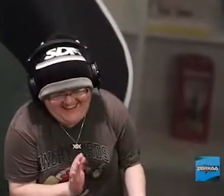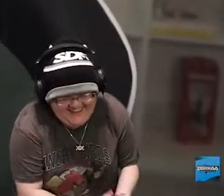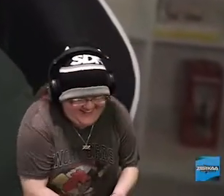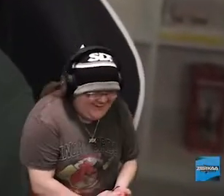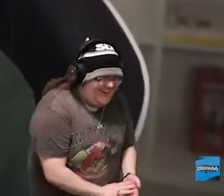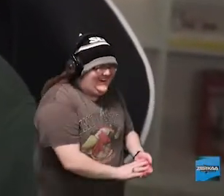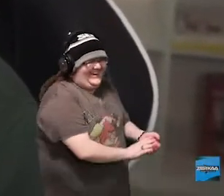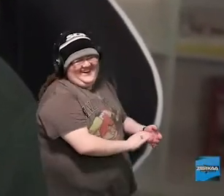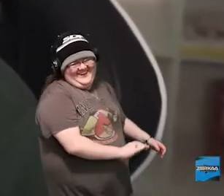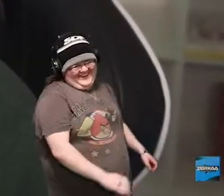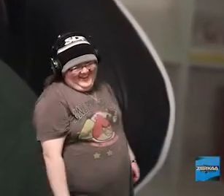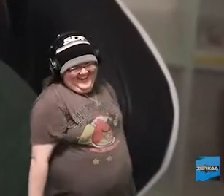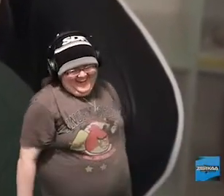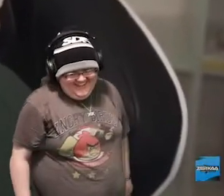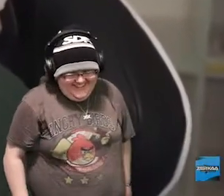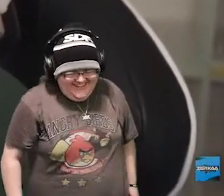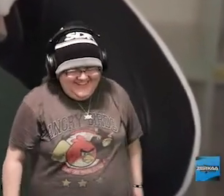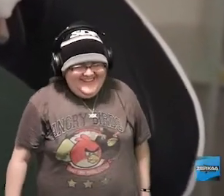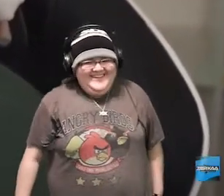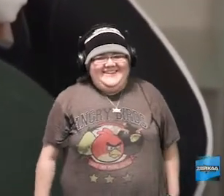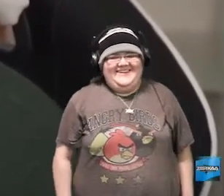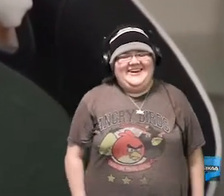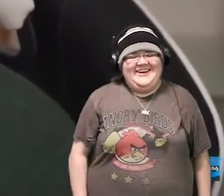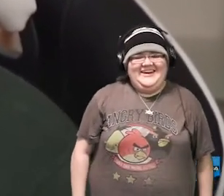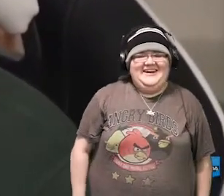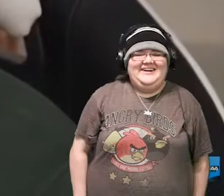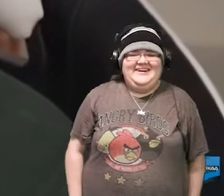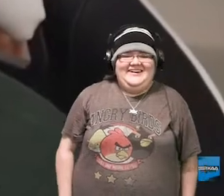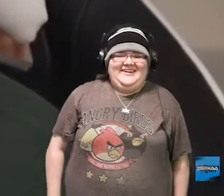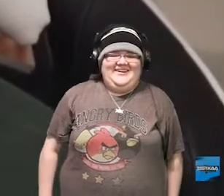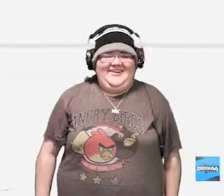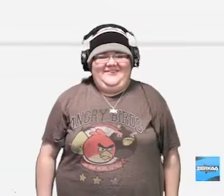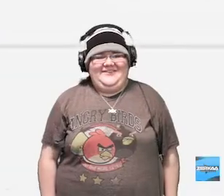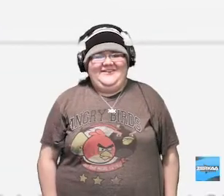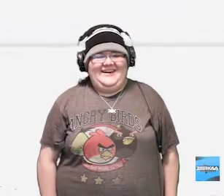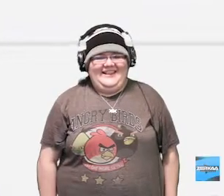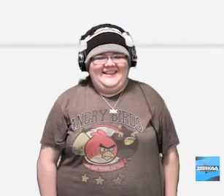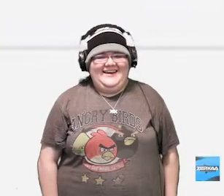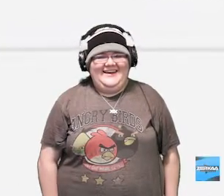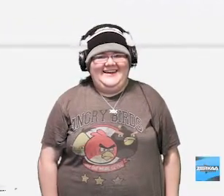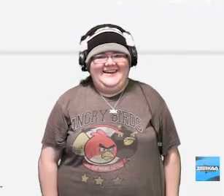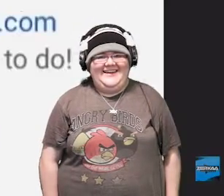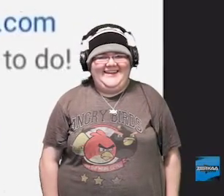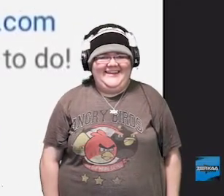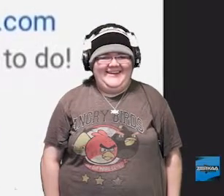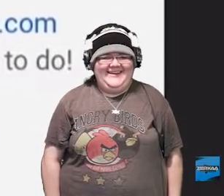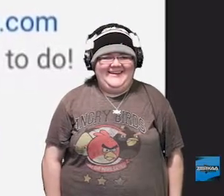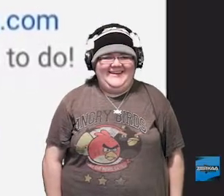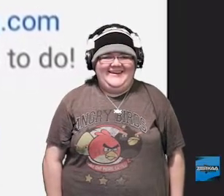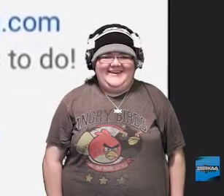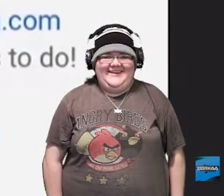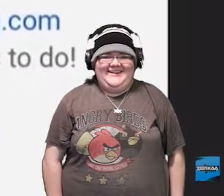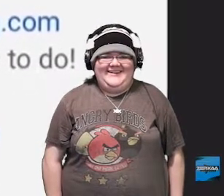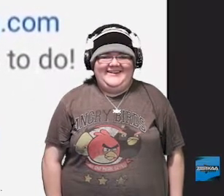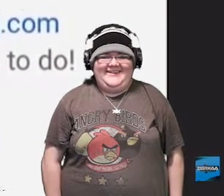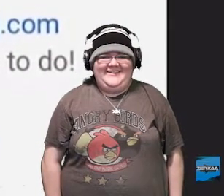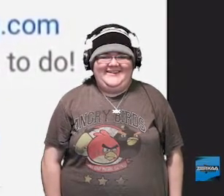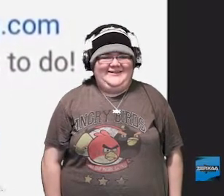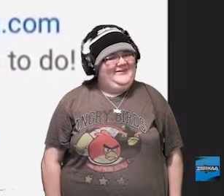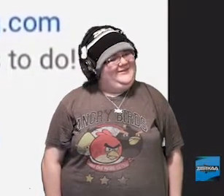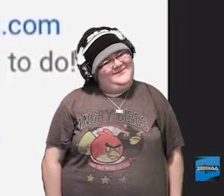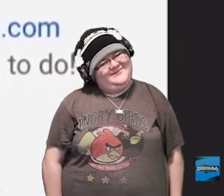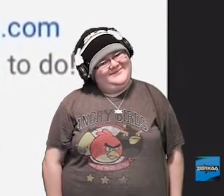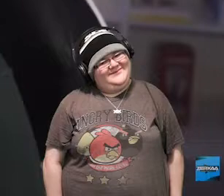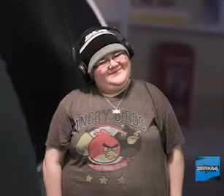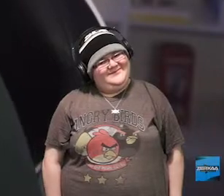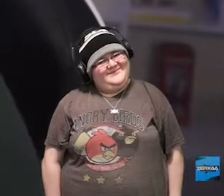Drake and Josh. Bro, imagine one. I gotta get this photo. This has gotta happen one day. You need to get this photo. You need to secure it. Josh, for mate, real. You better get to work. Siving the movie in cinemas April